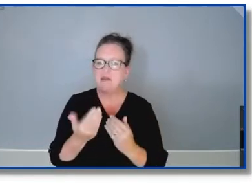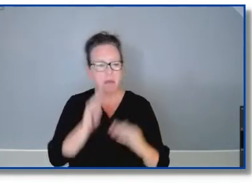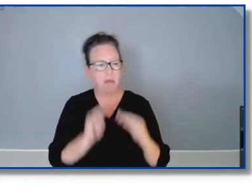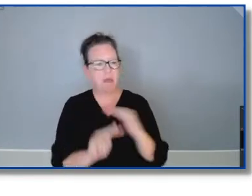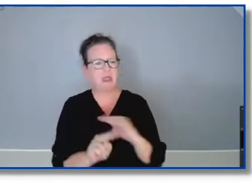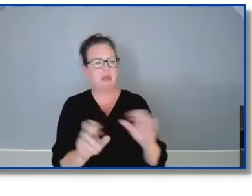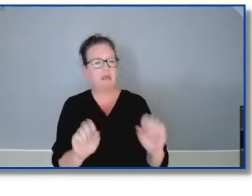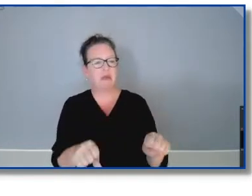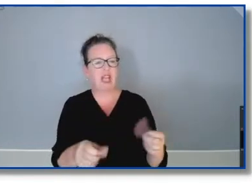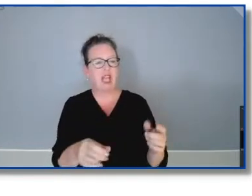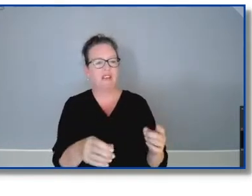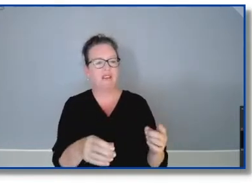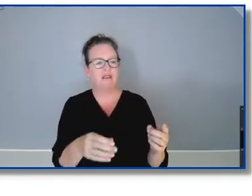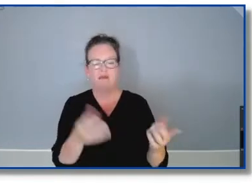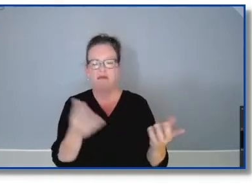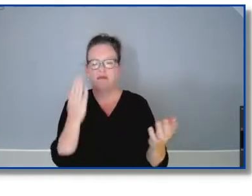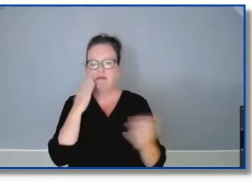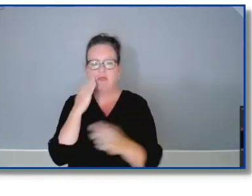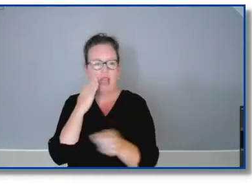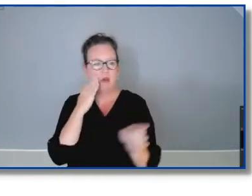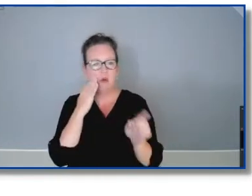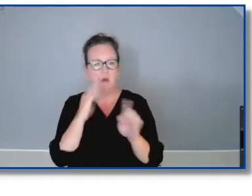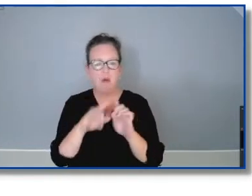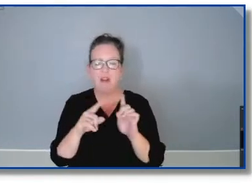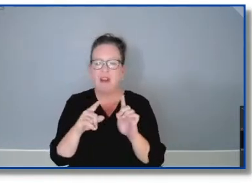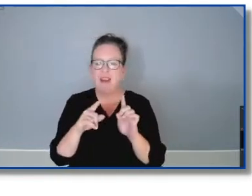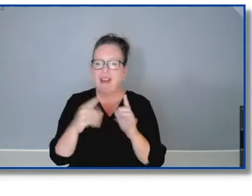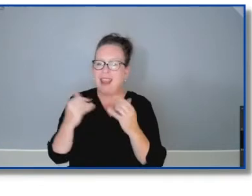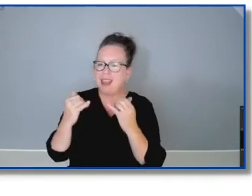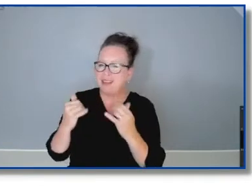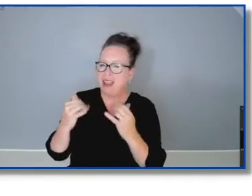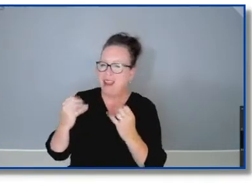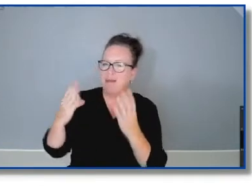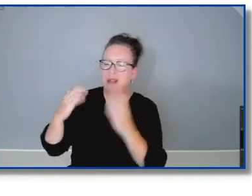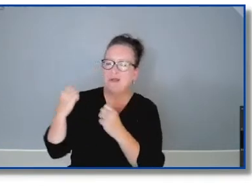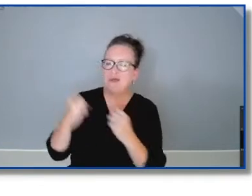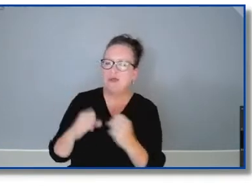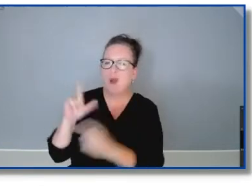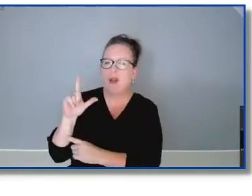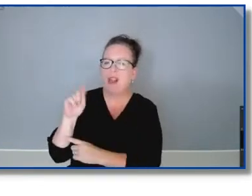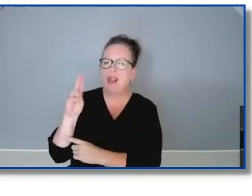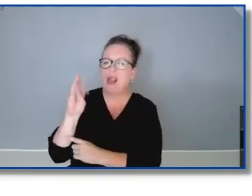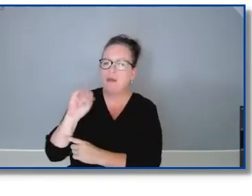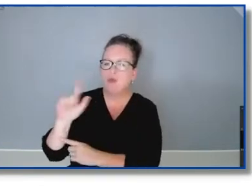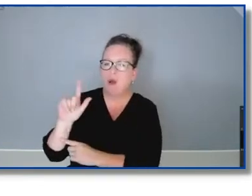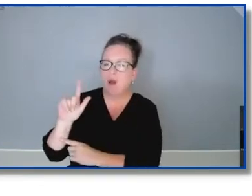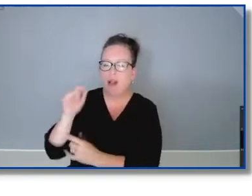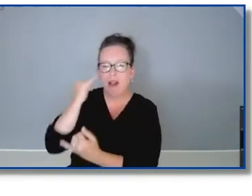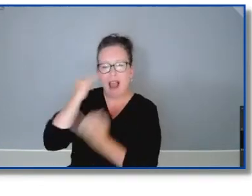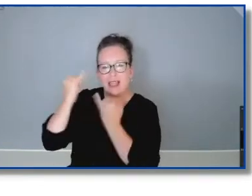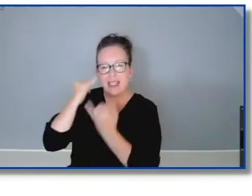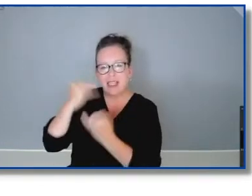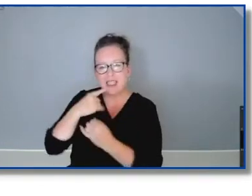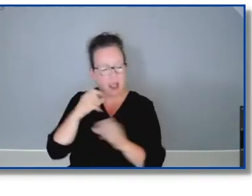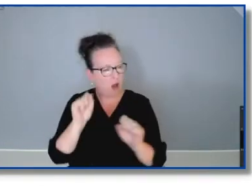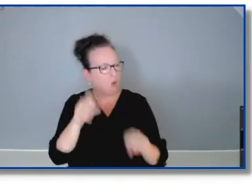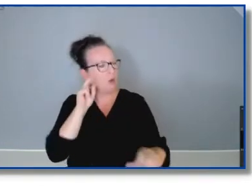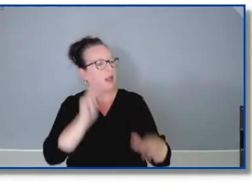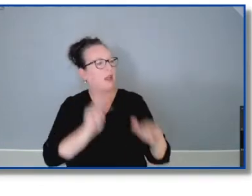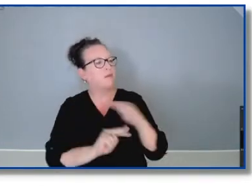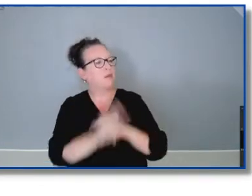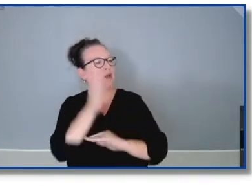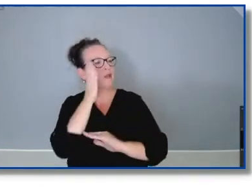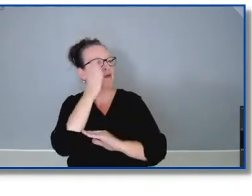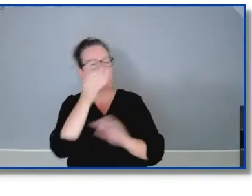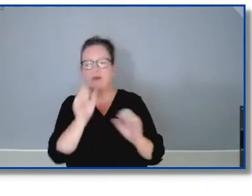and we're being constantly told by the neoliberal ideology that we can predict the future, that